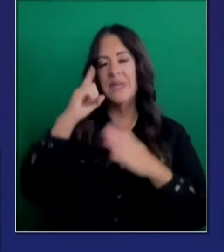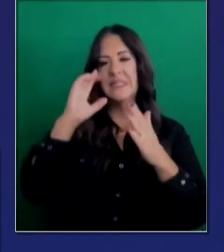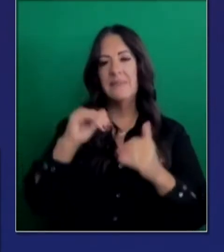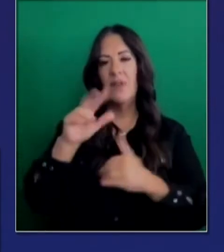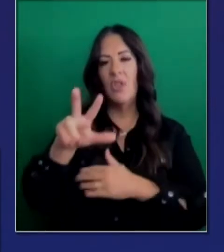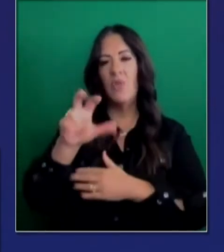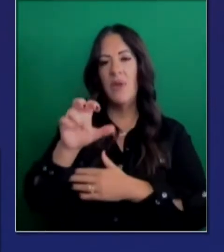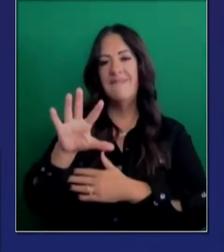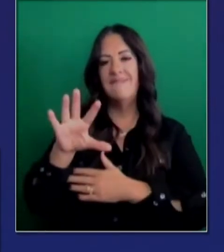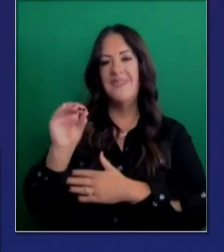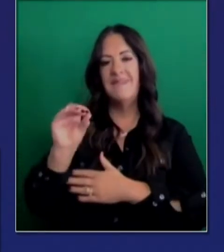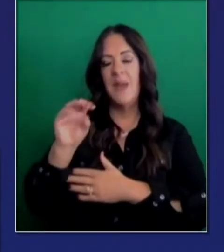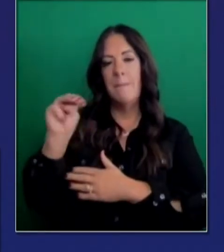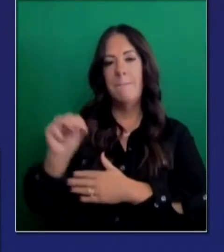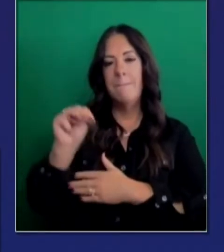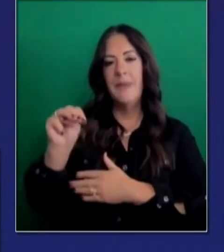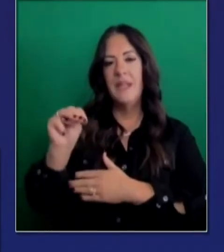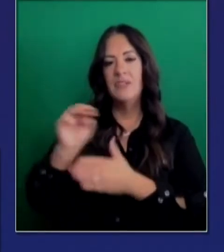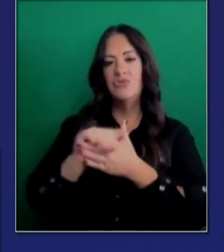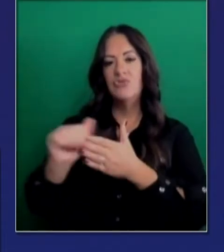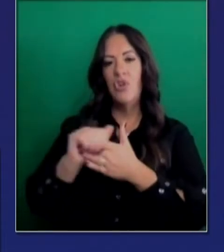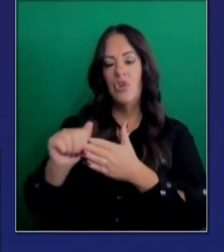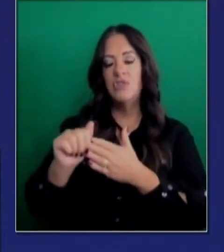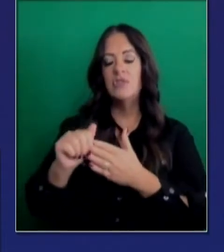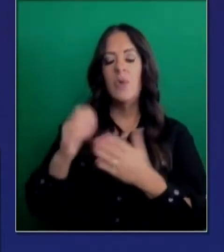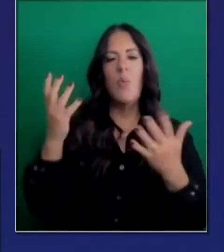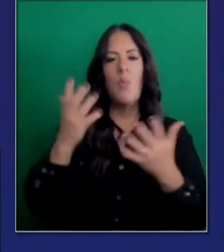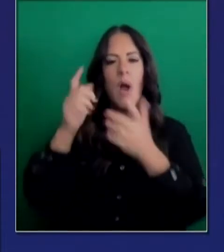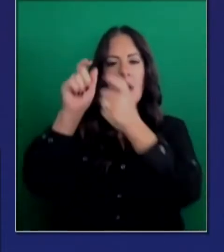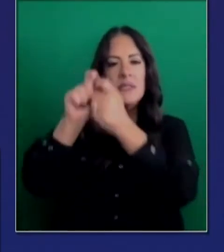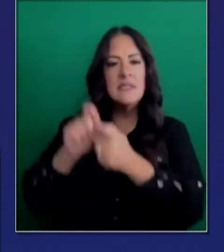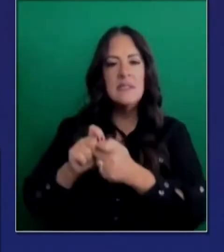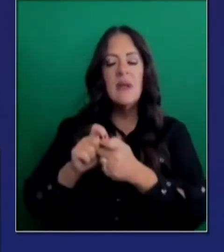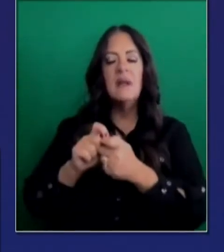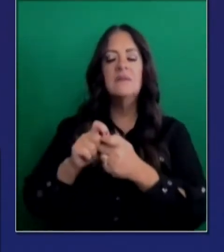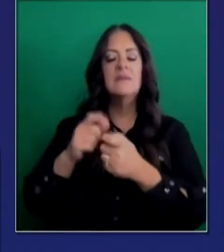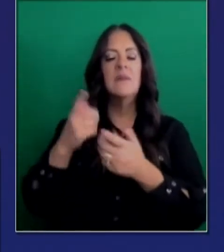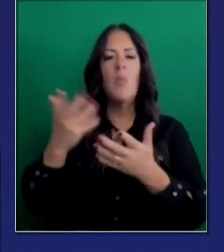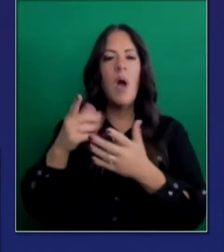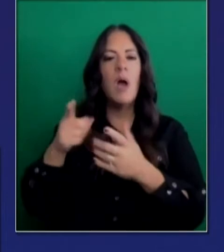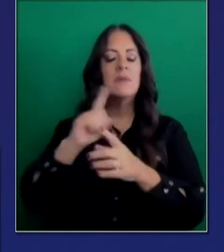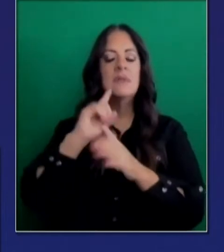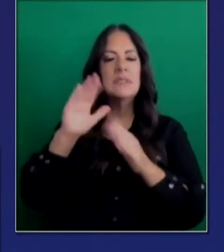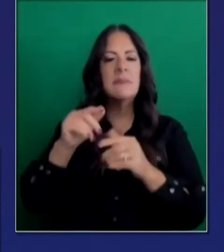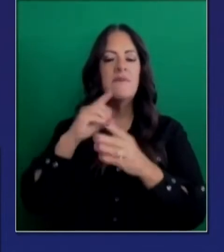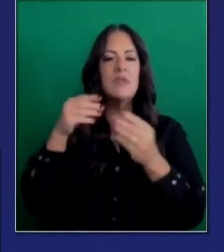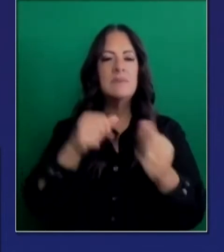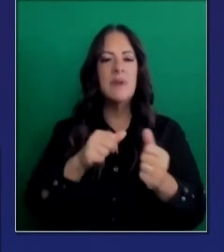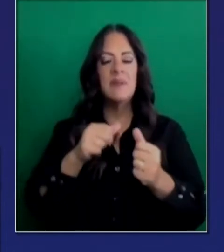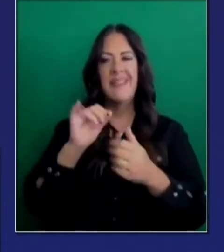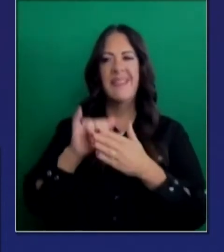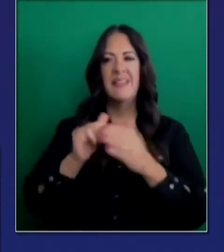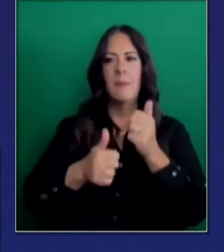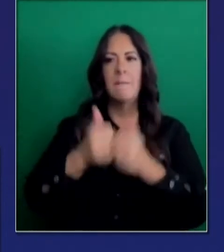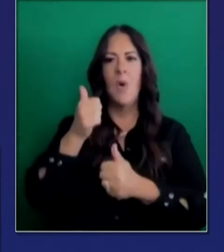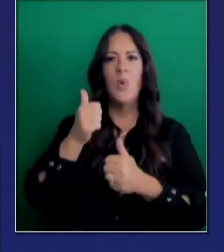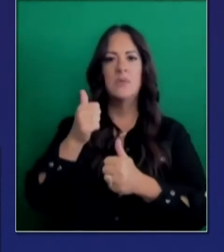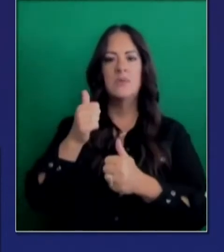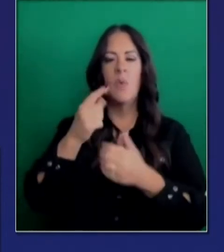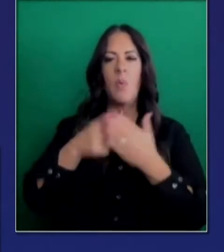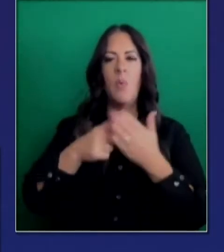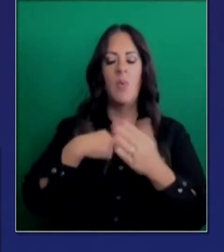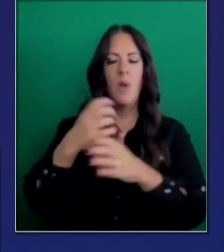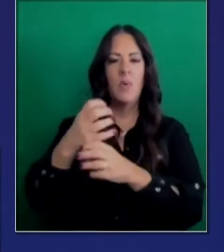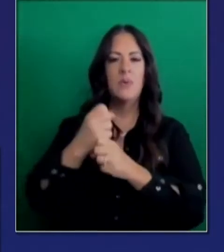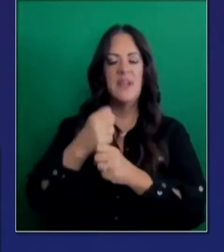the details of that and the rules attached to it from the latest stimulus. That's just on vaccines. That's not